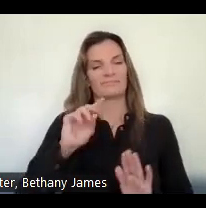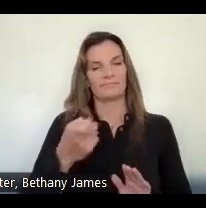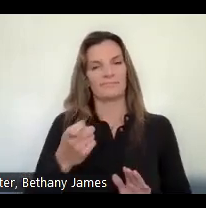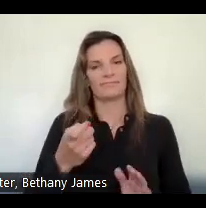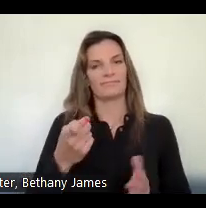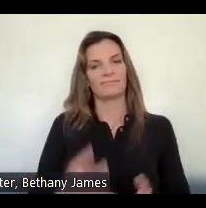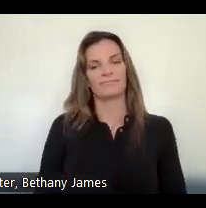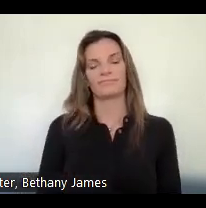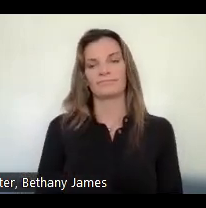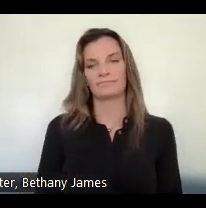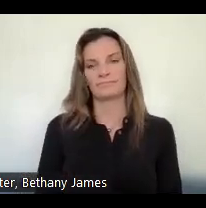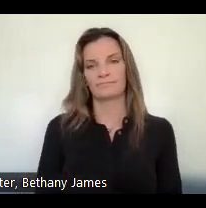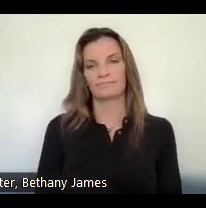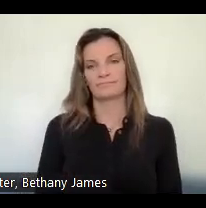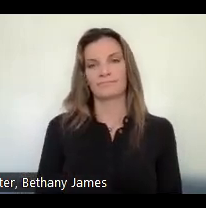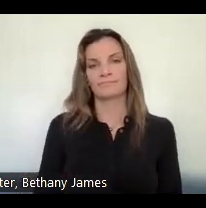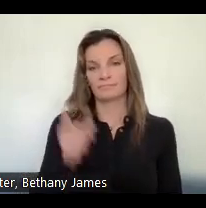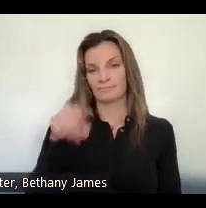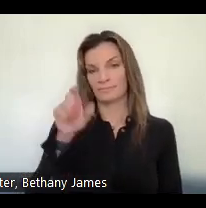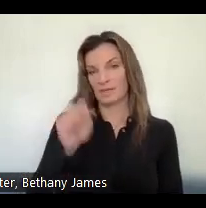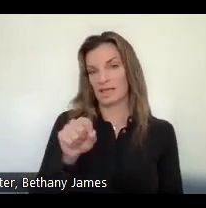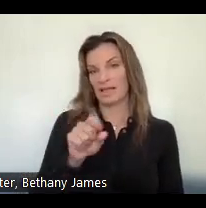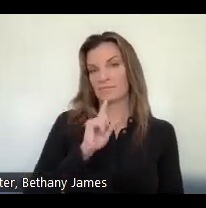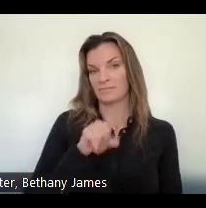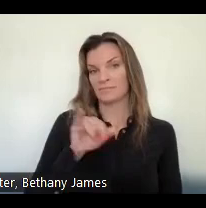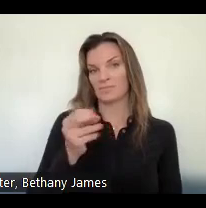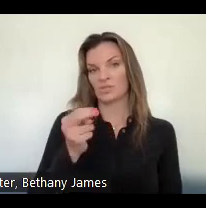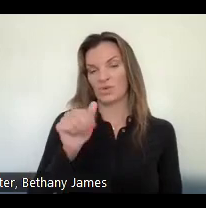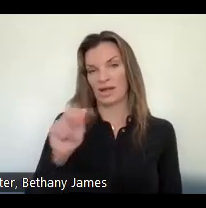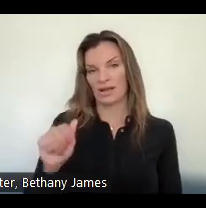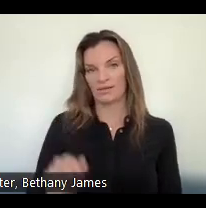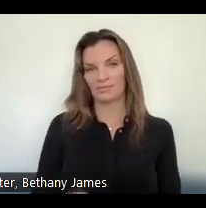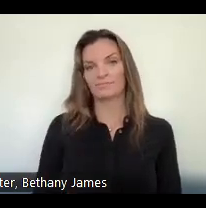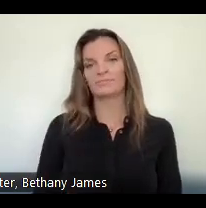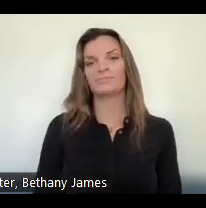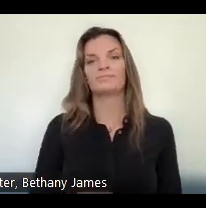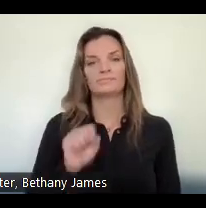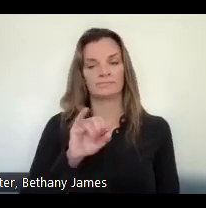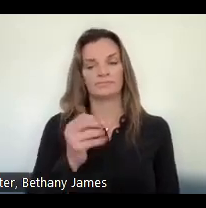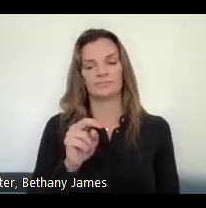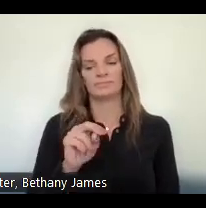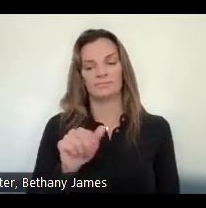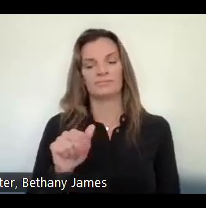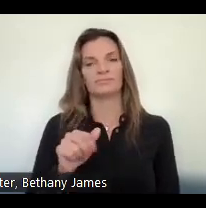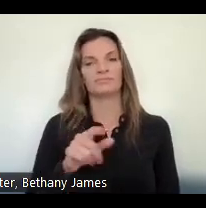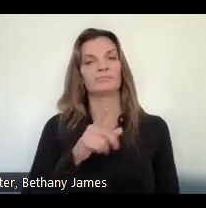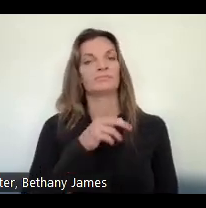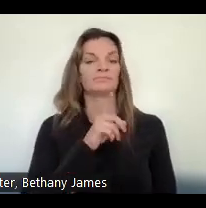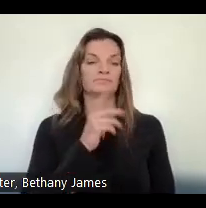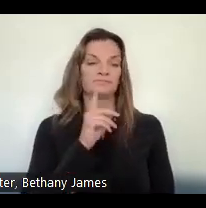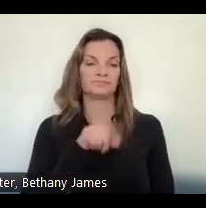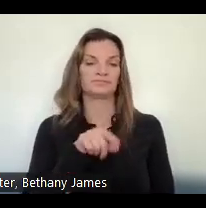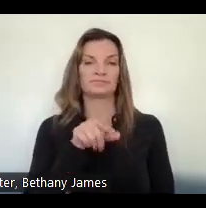few times? Would this be something you'd be able to speak to, Joanna? Yes, it's very difficult, in